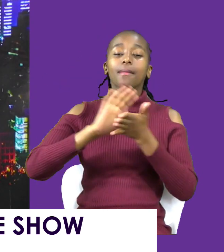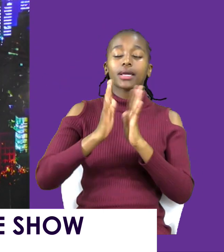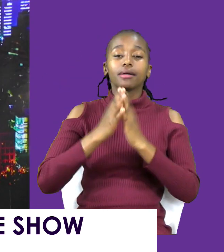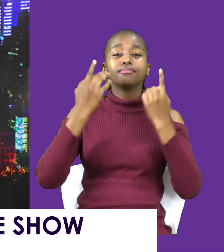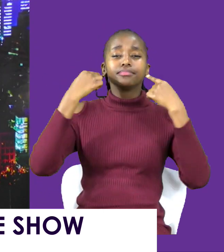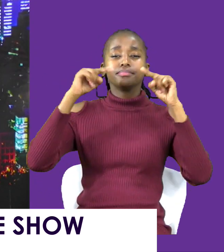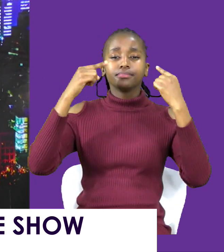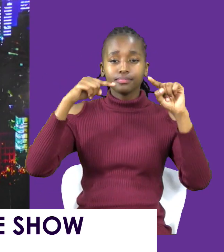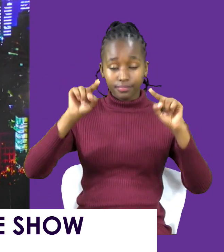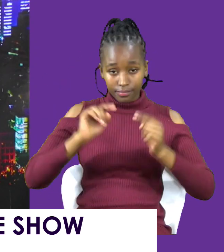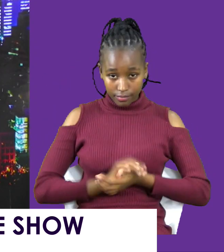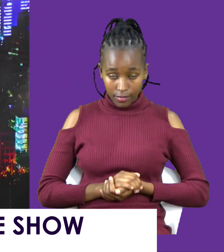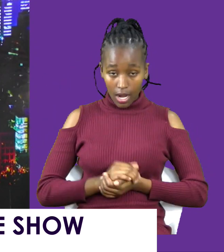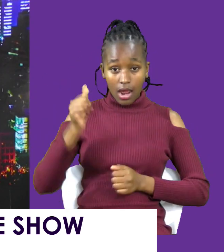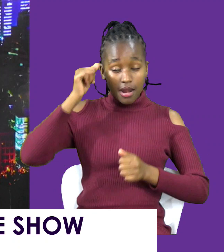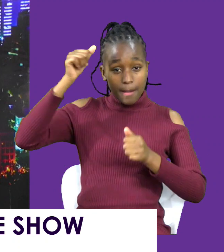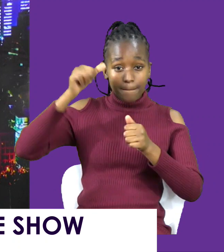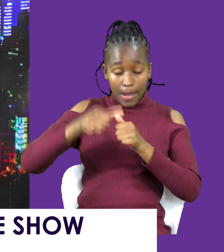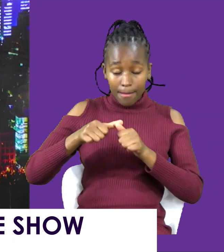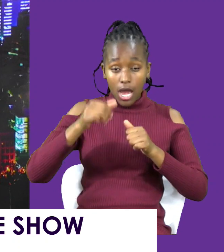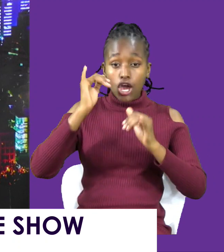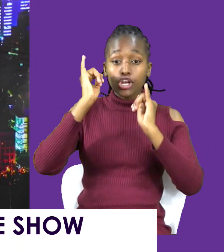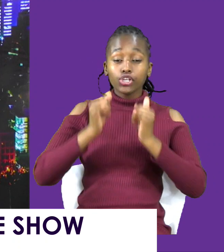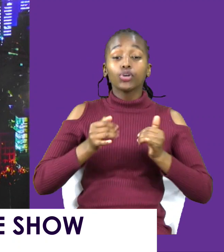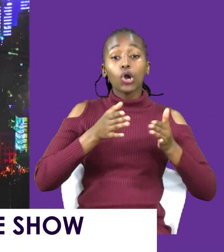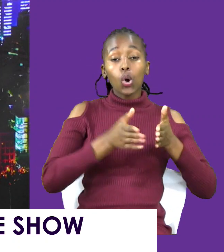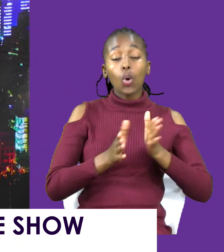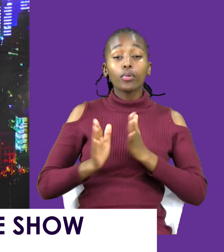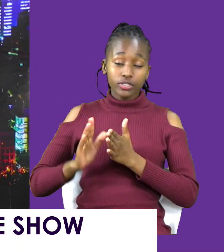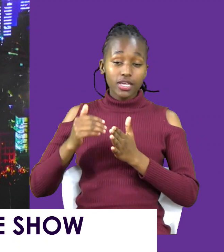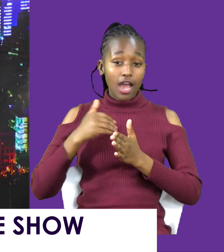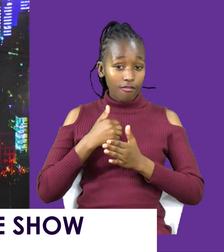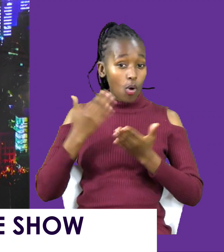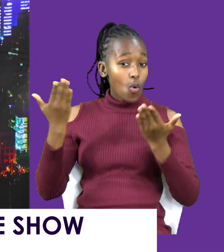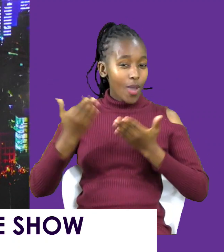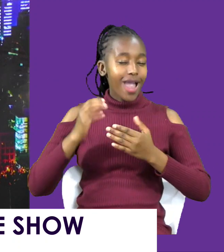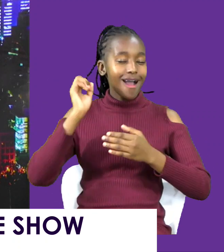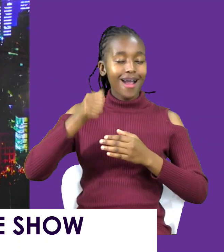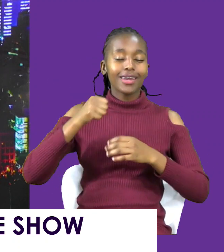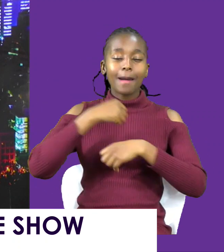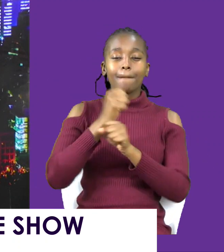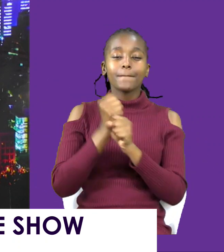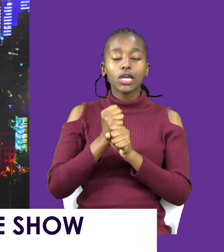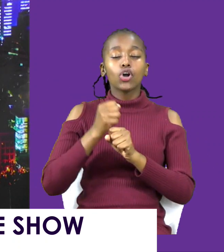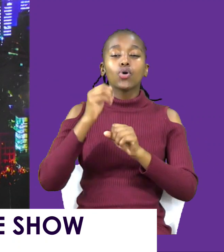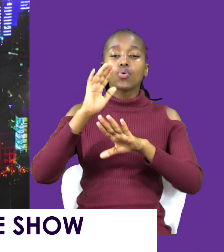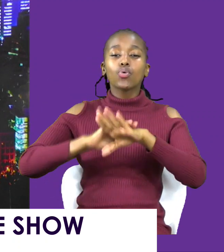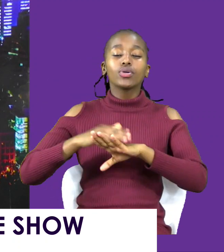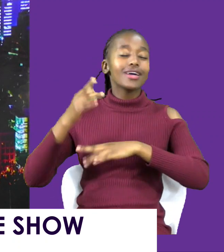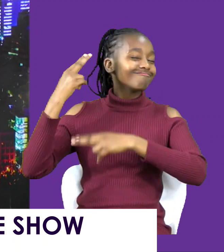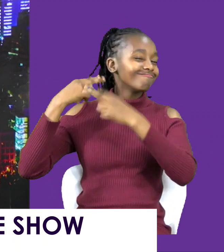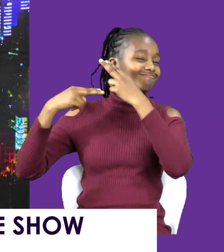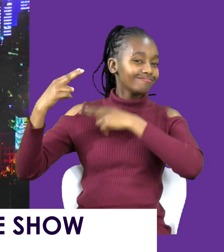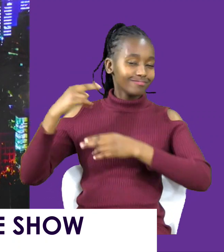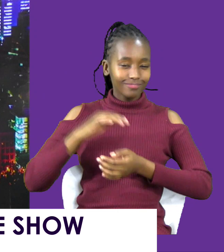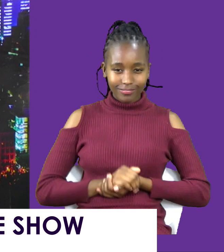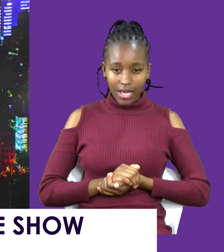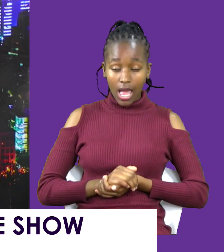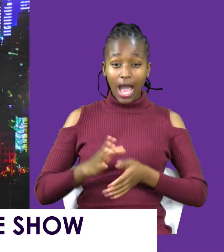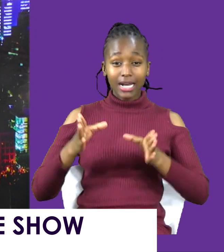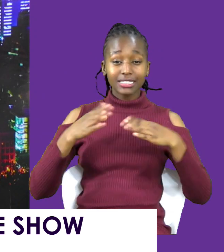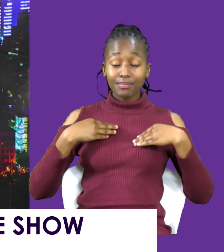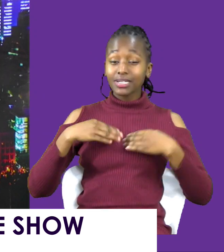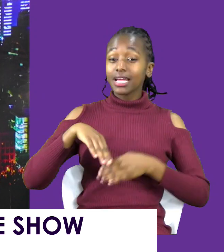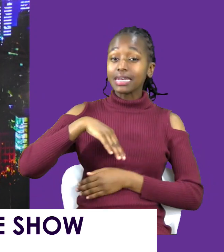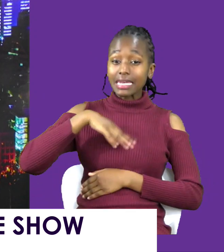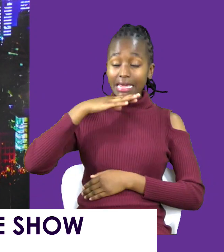to create a legacy. One more step. Do not die. Do not commit suicide. Do not